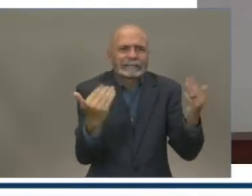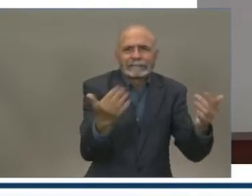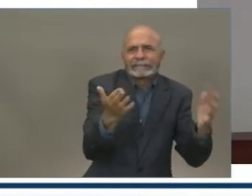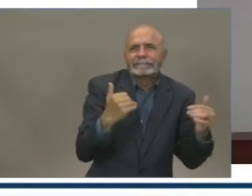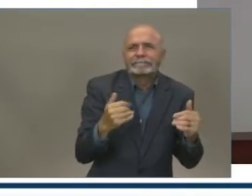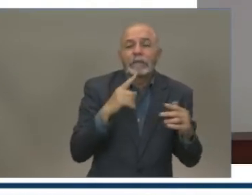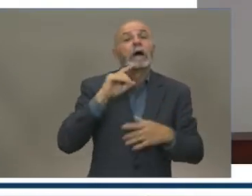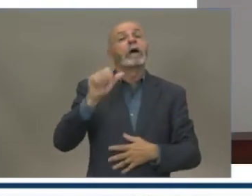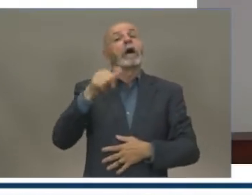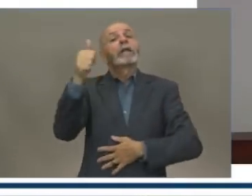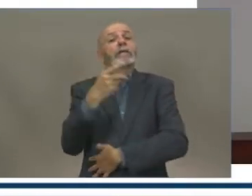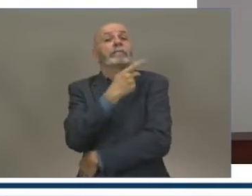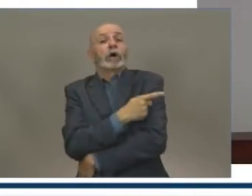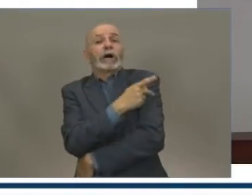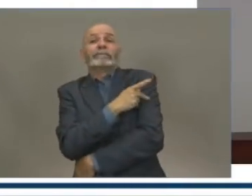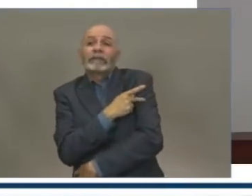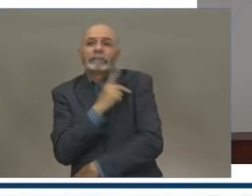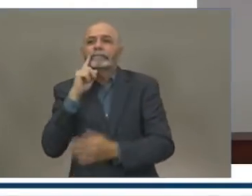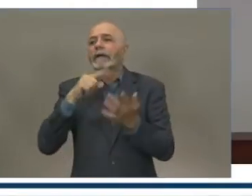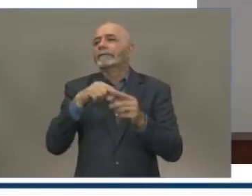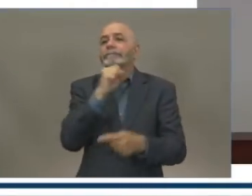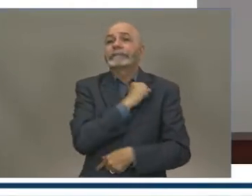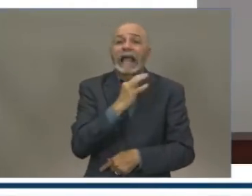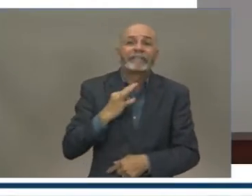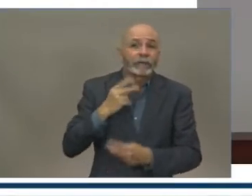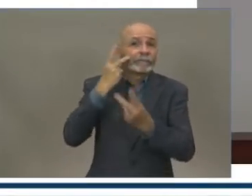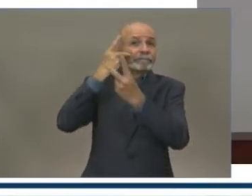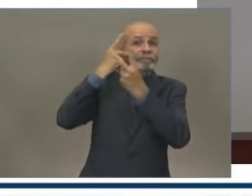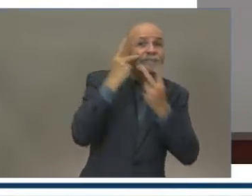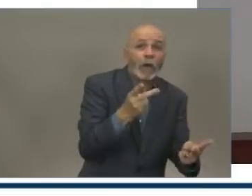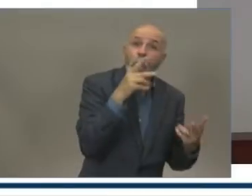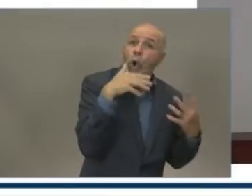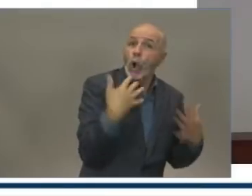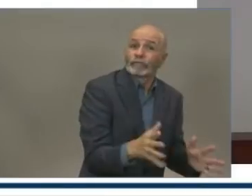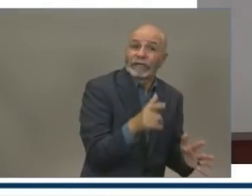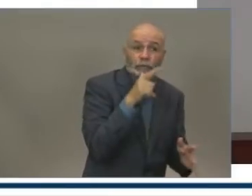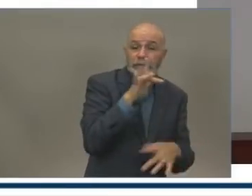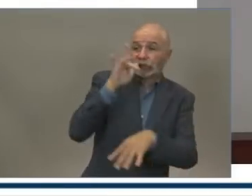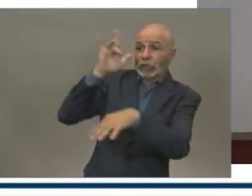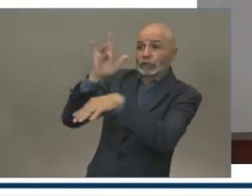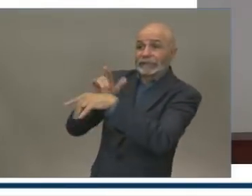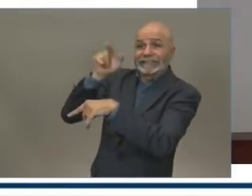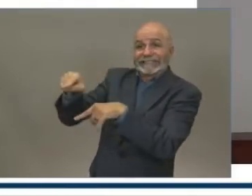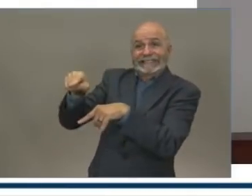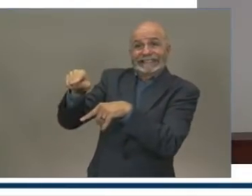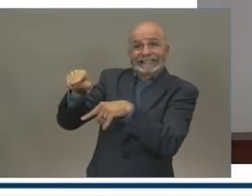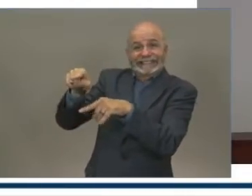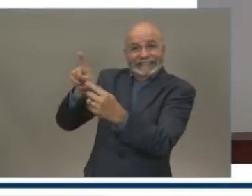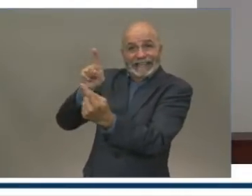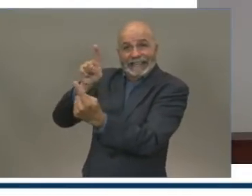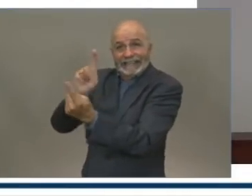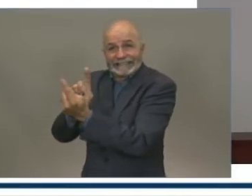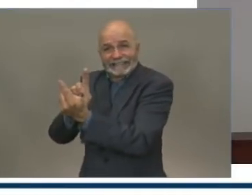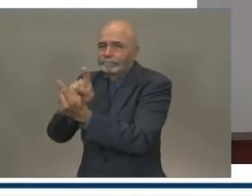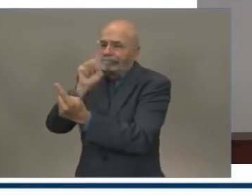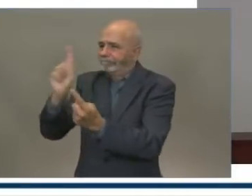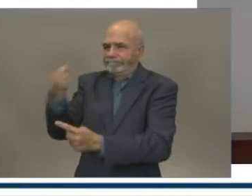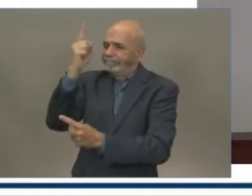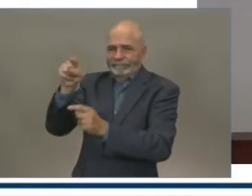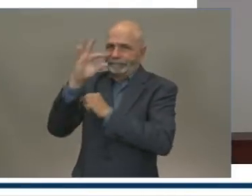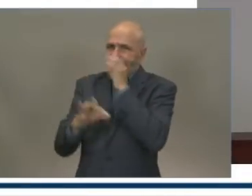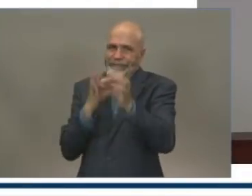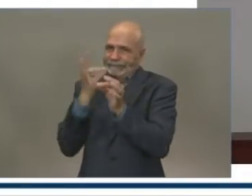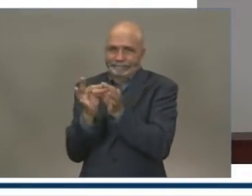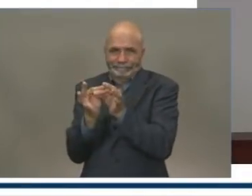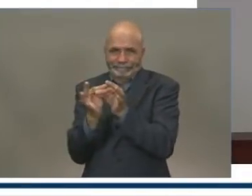and visitors identified as close contacts will be tested. The outbreak at Valley Regional Hospital is limited as it